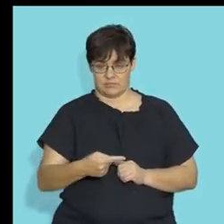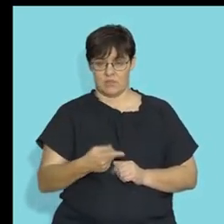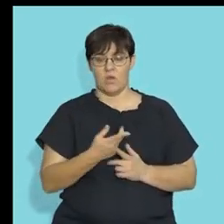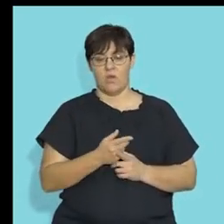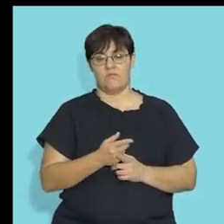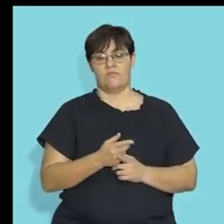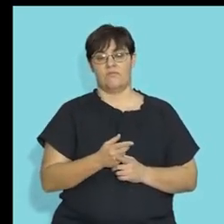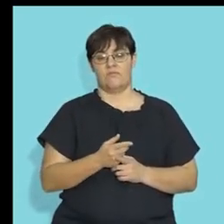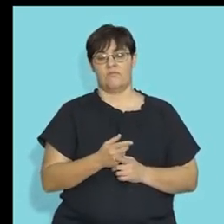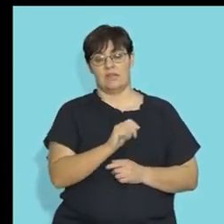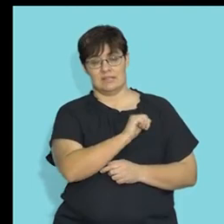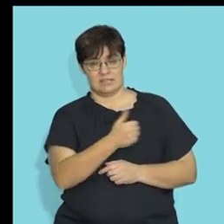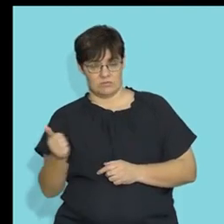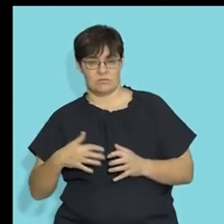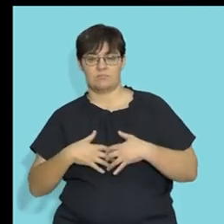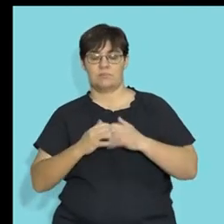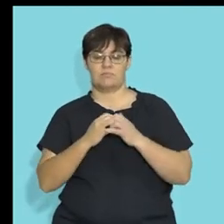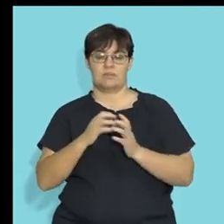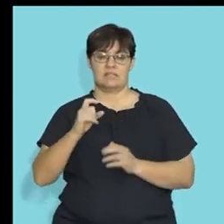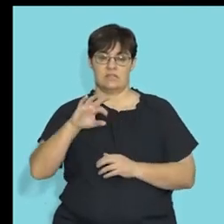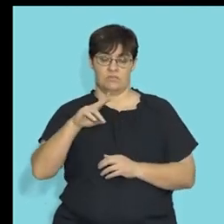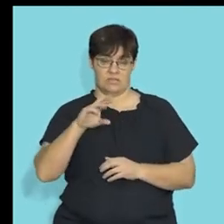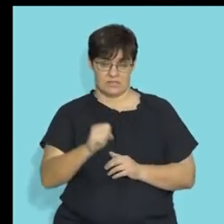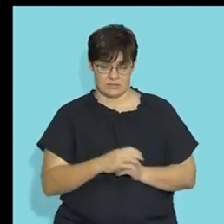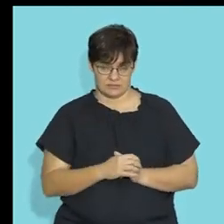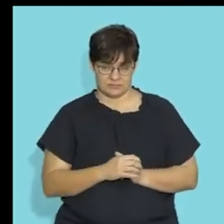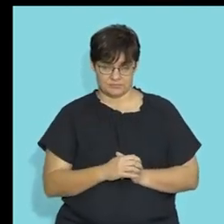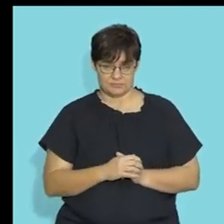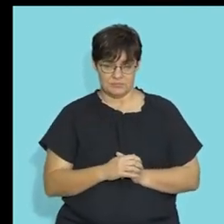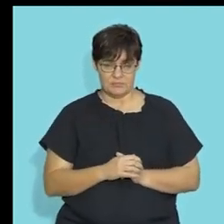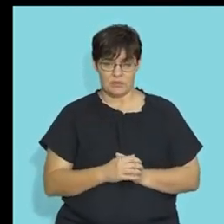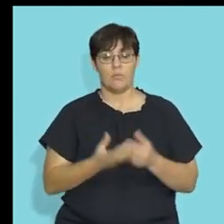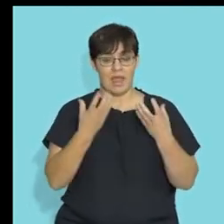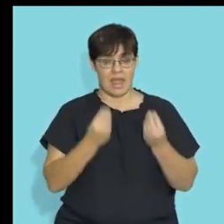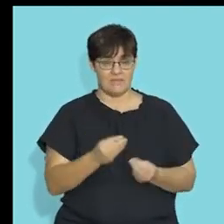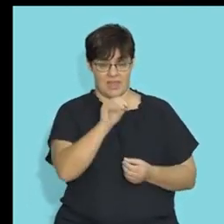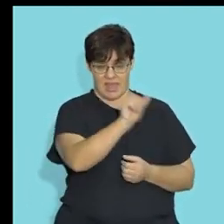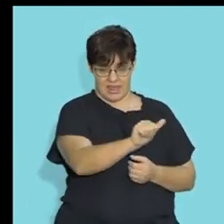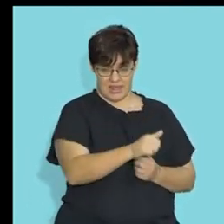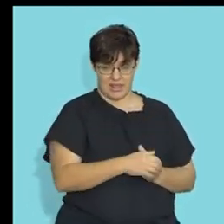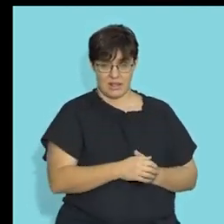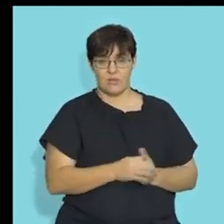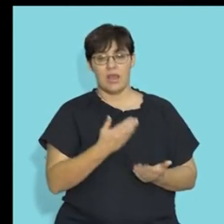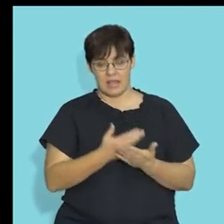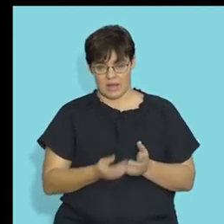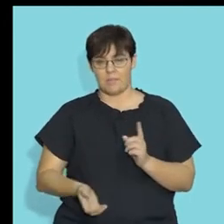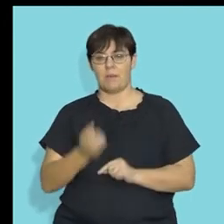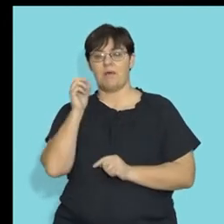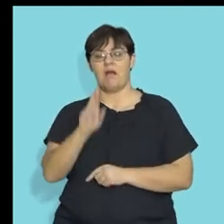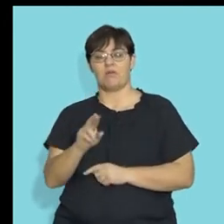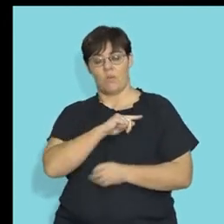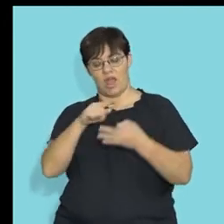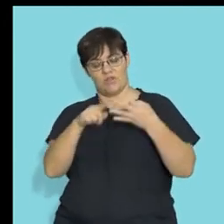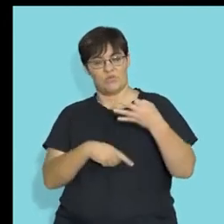particular sequence, which actually creates our series. Great, so now that we actually have a, we can